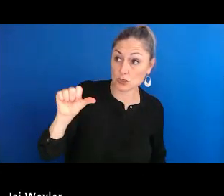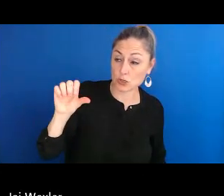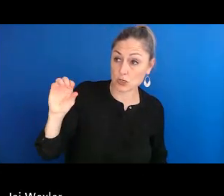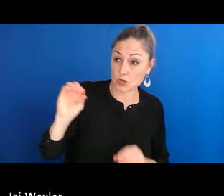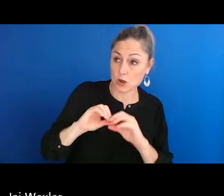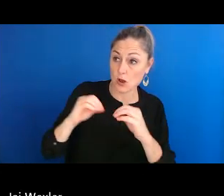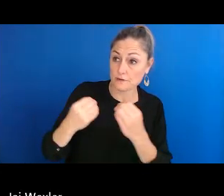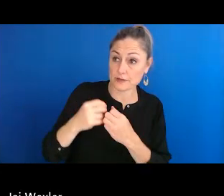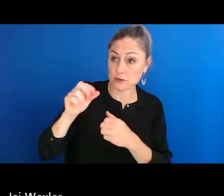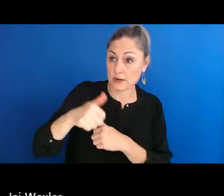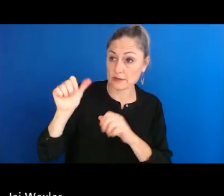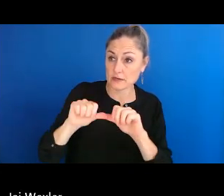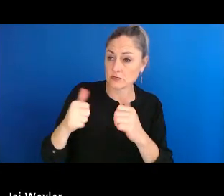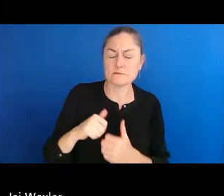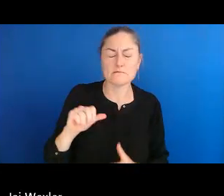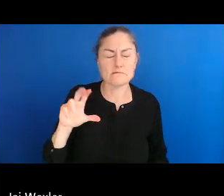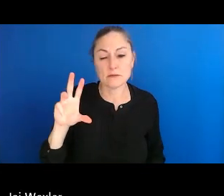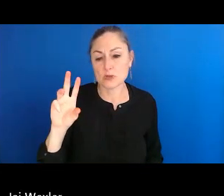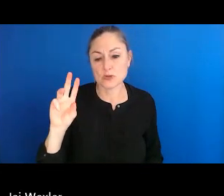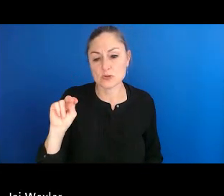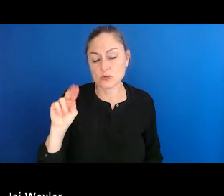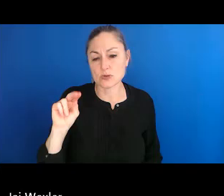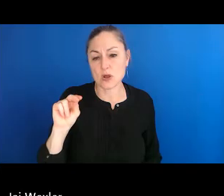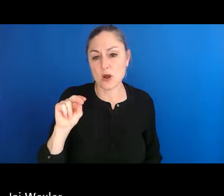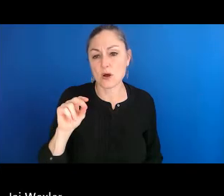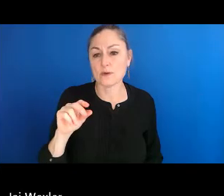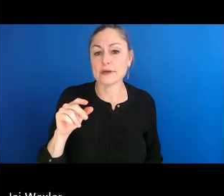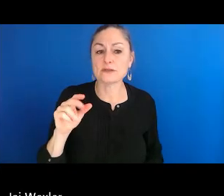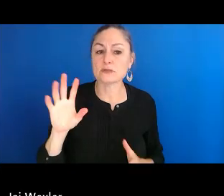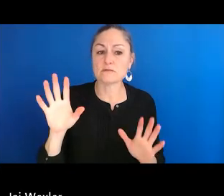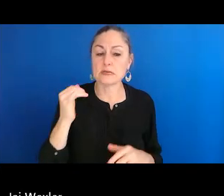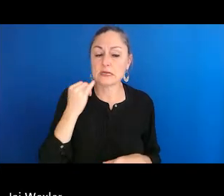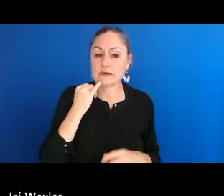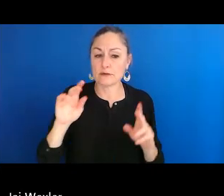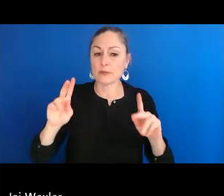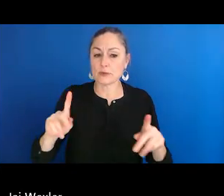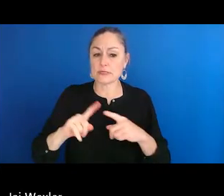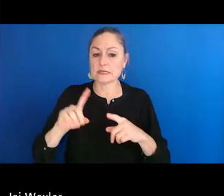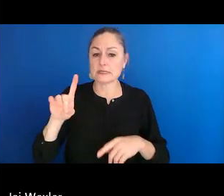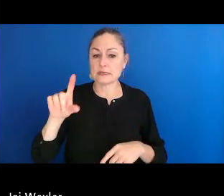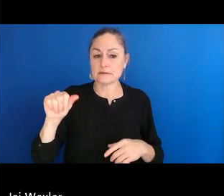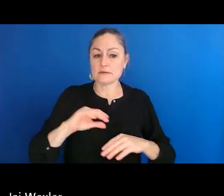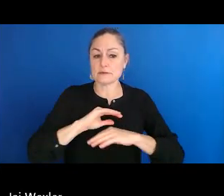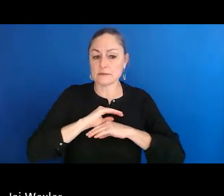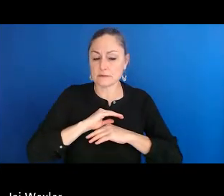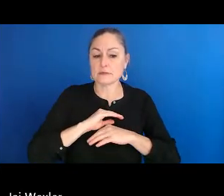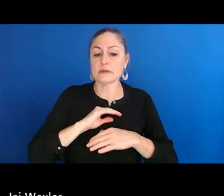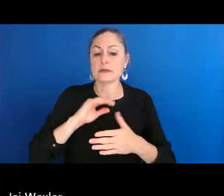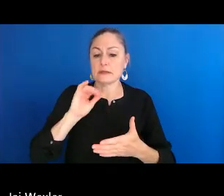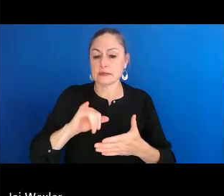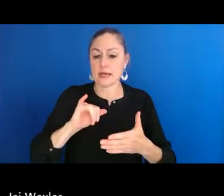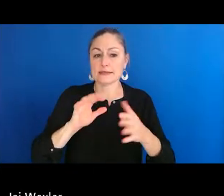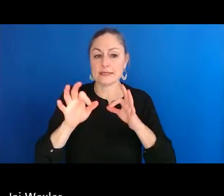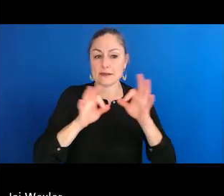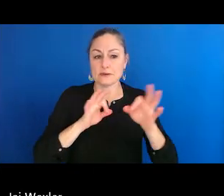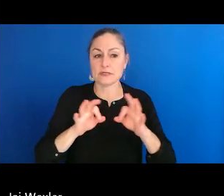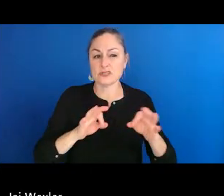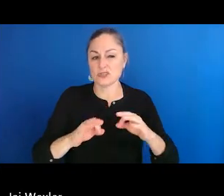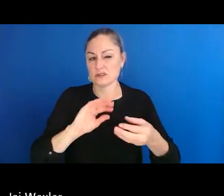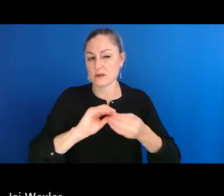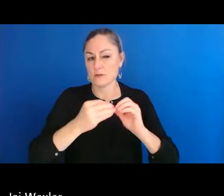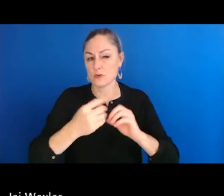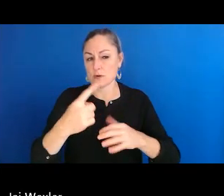No, it does not. As long as it would, someone's disability would meet that definition of that substantial limitation of one or more of a